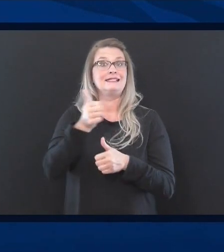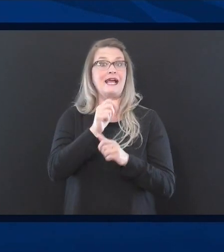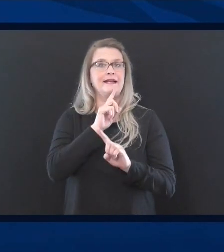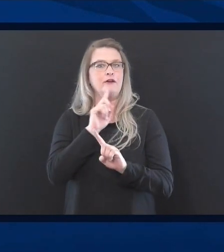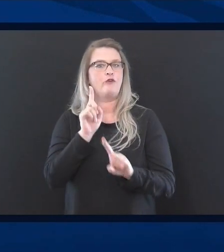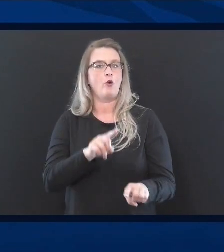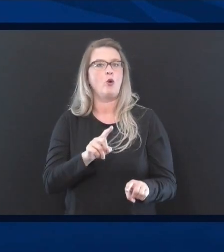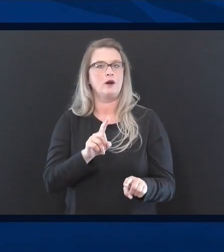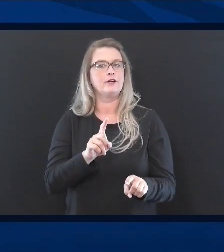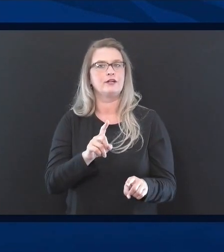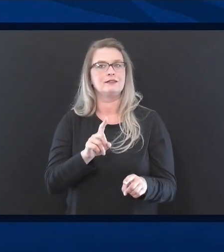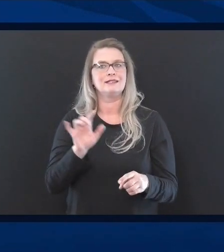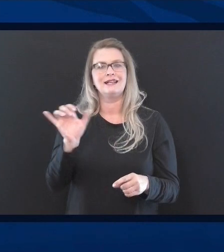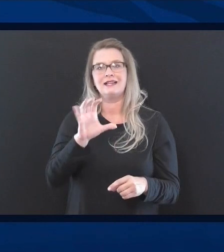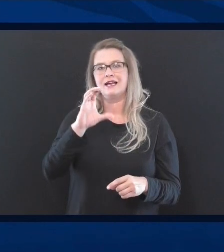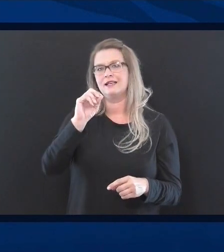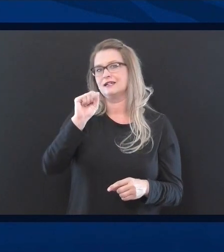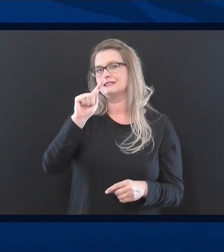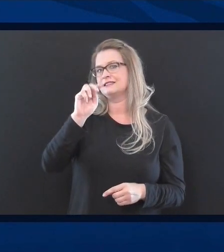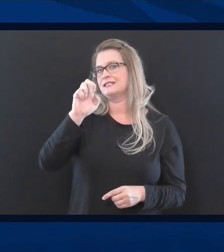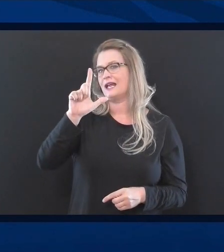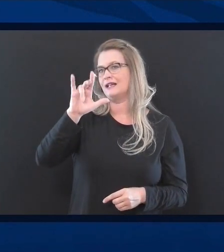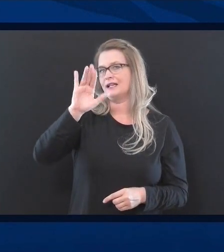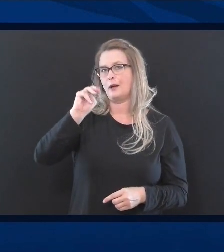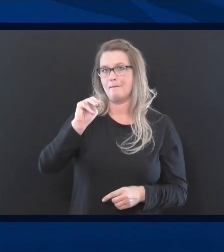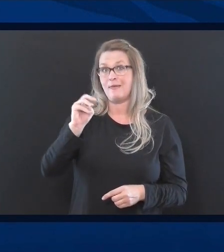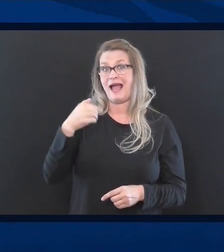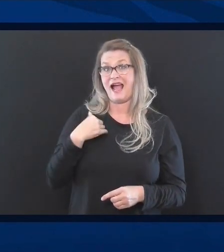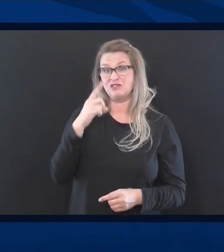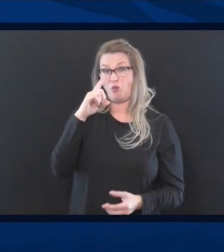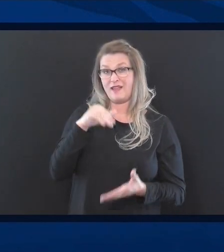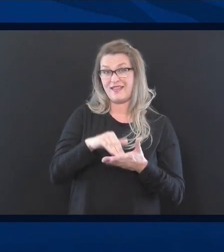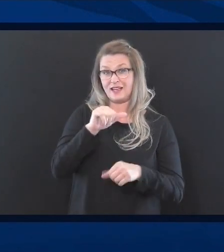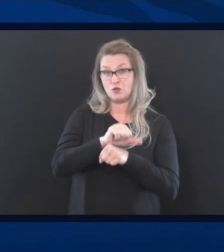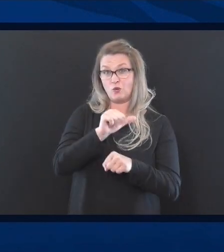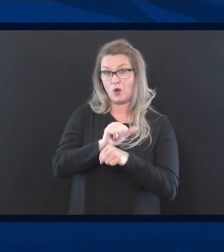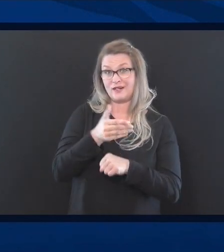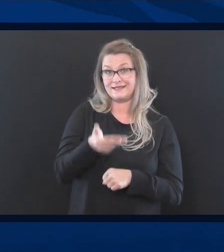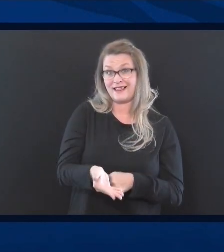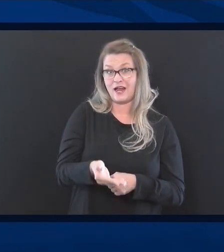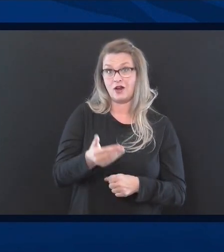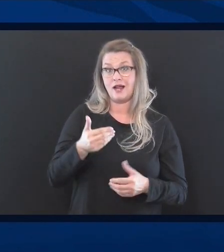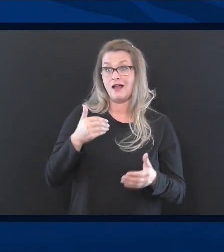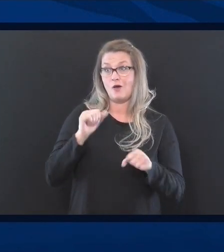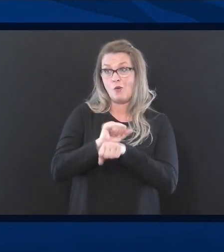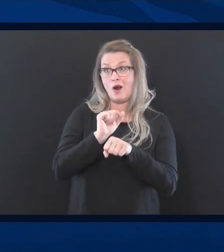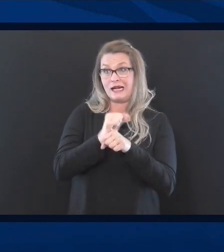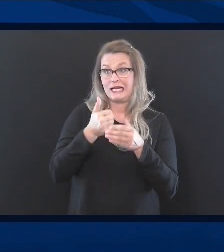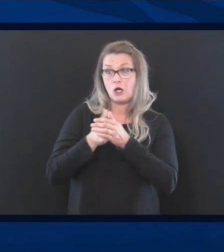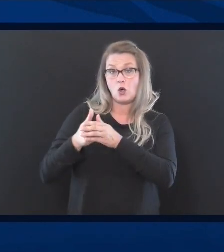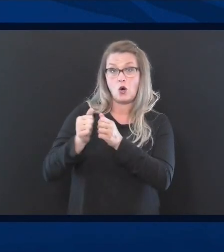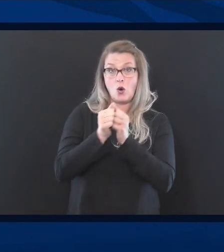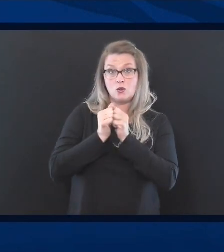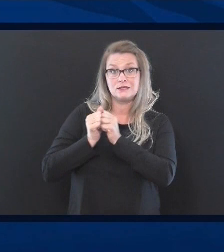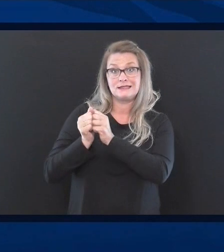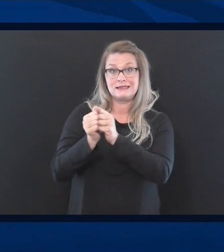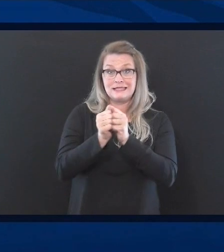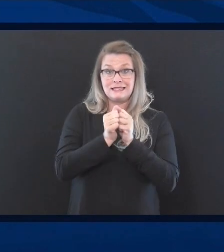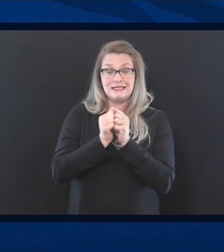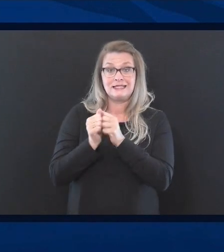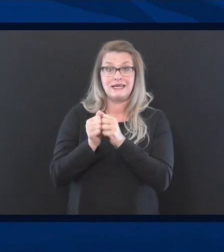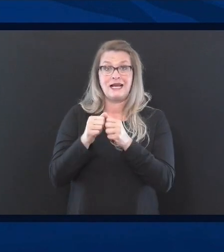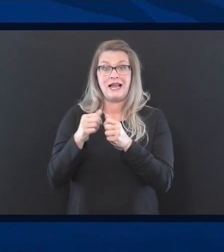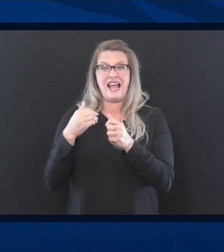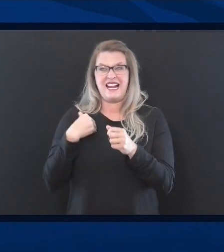at a plant like Constellium, which has 1,000 workers working in close proximity and appears to have at least a small